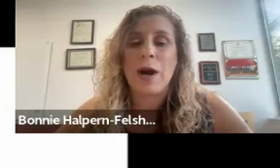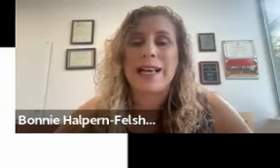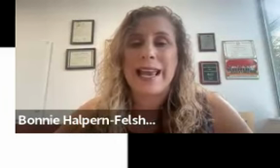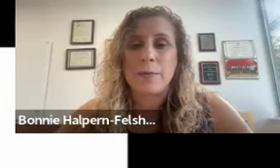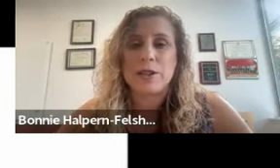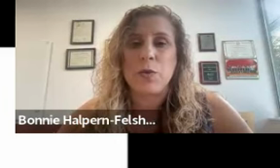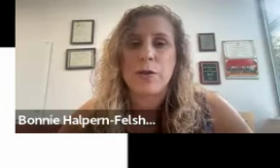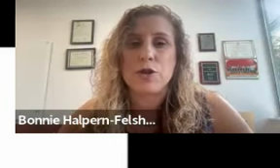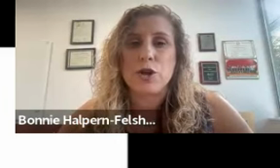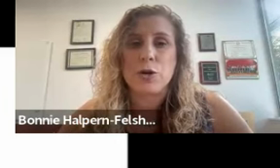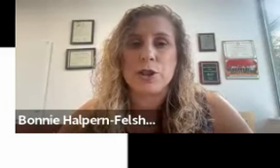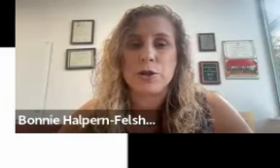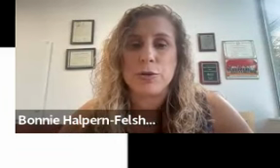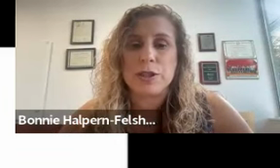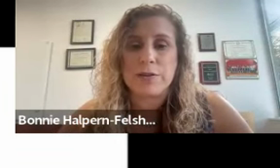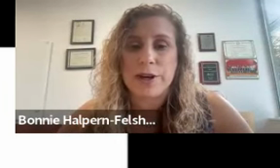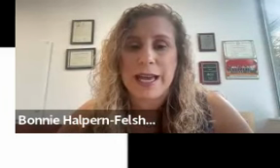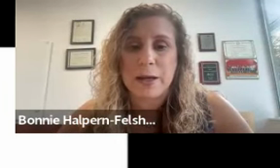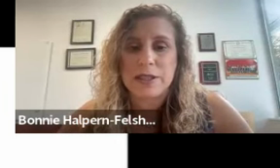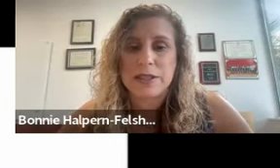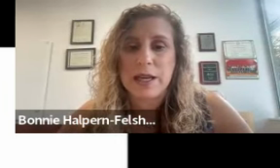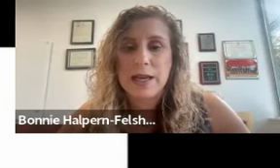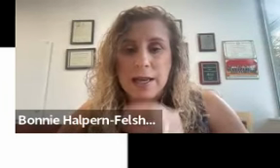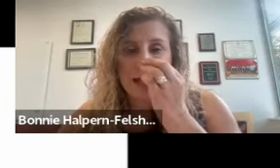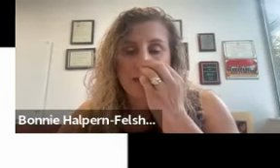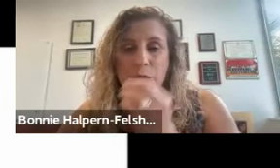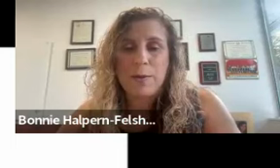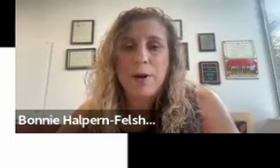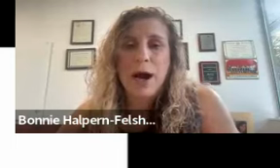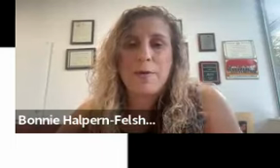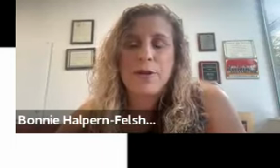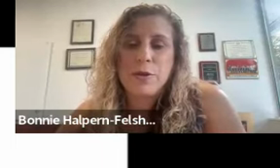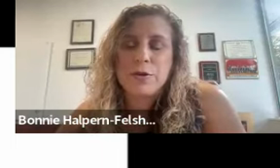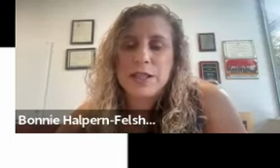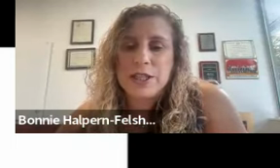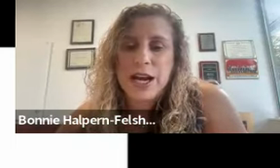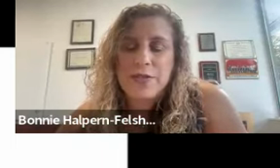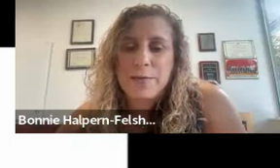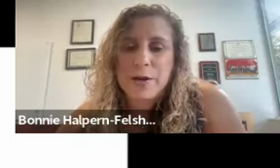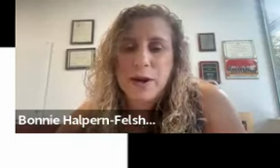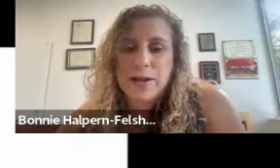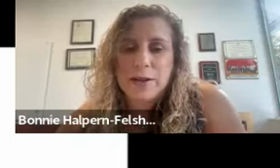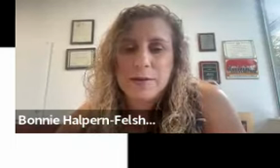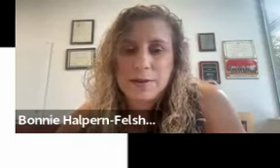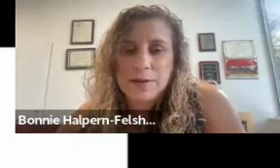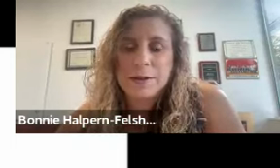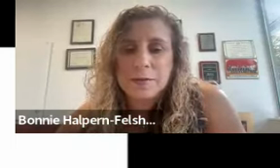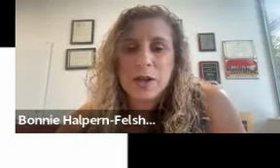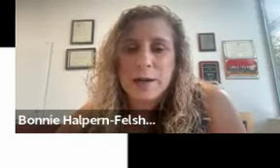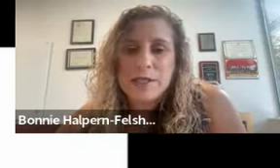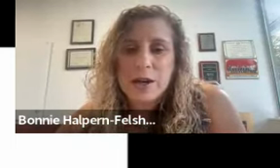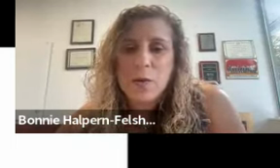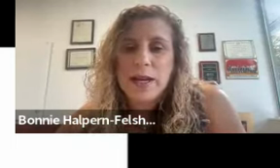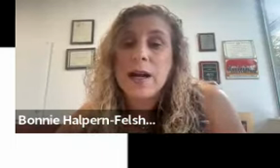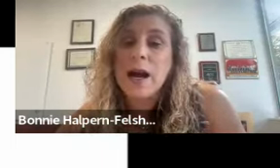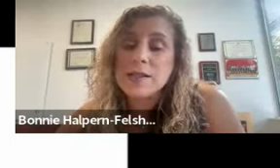about what other terms they're using for cannabis. If you want to pop a few of those in the chat, that'd be great. All